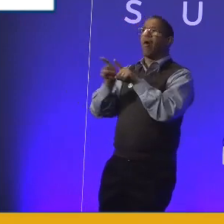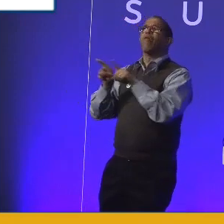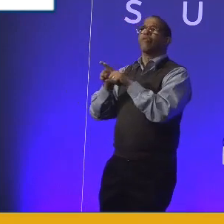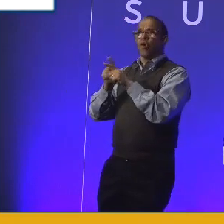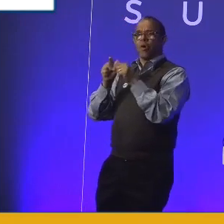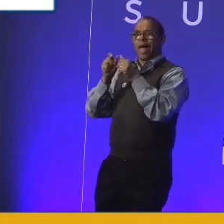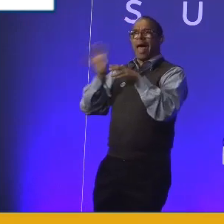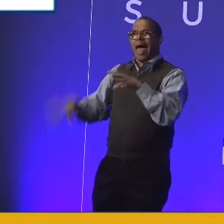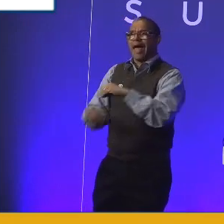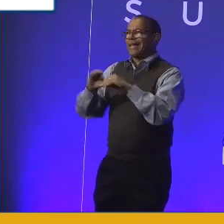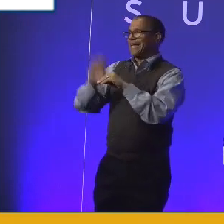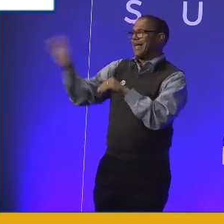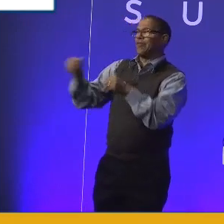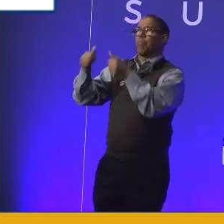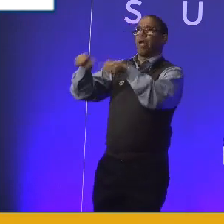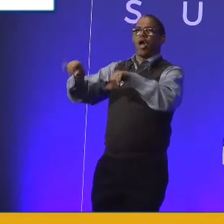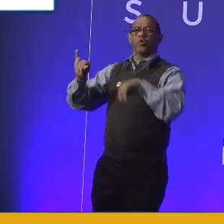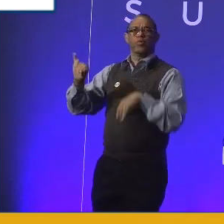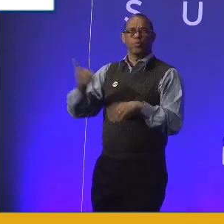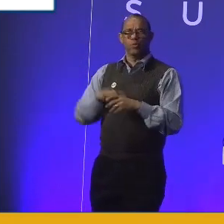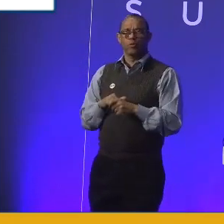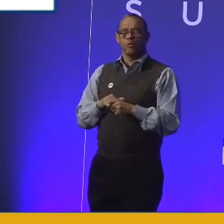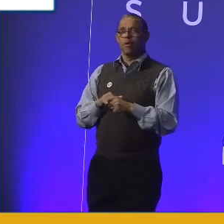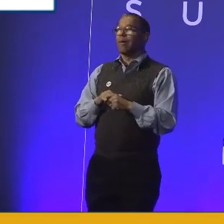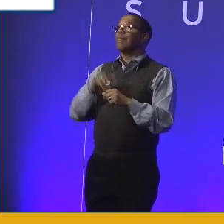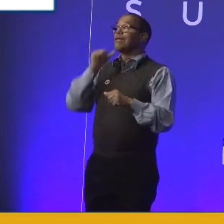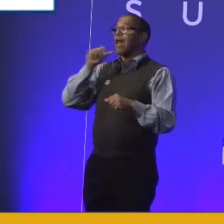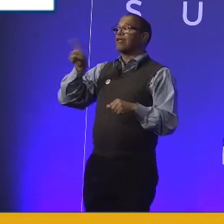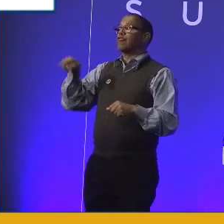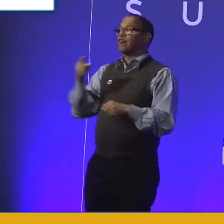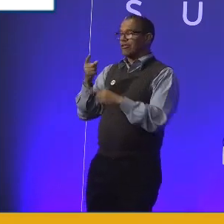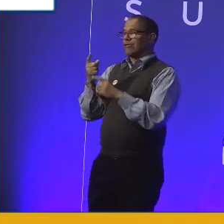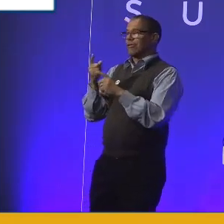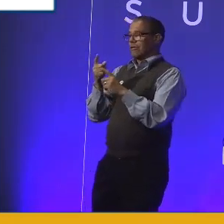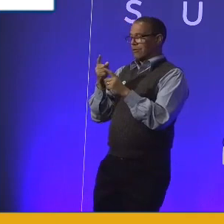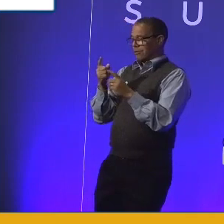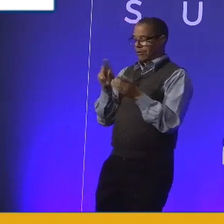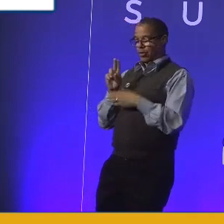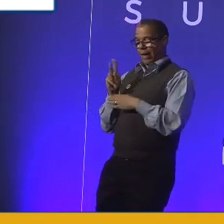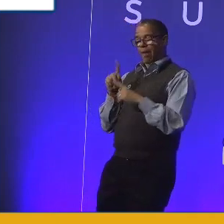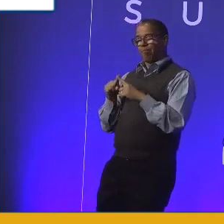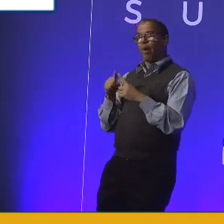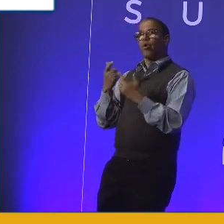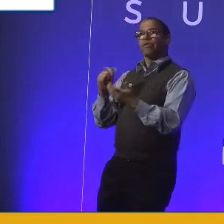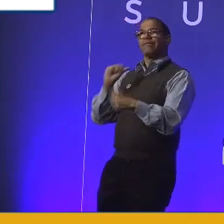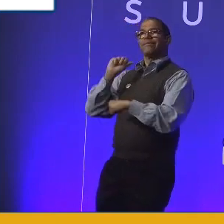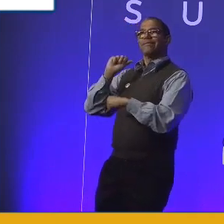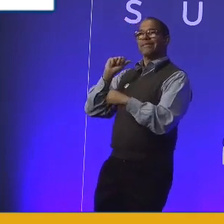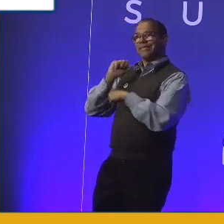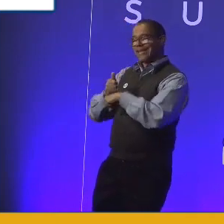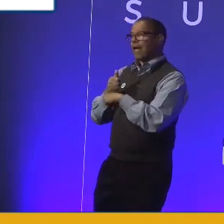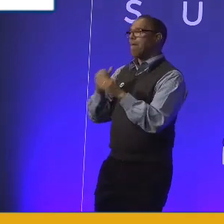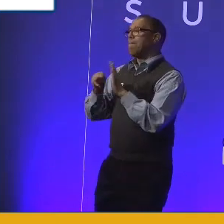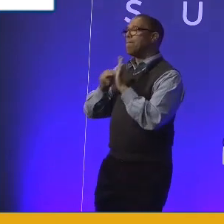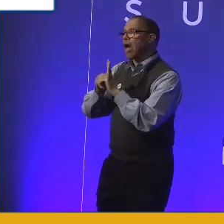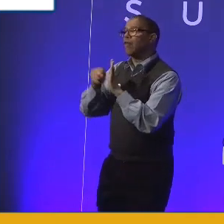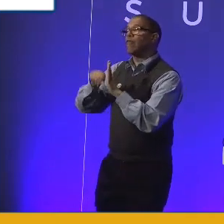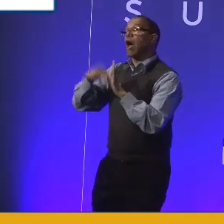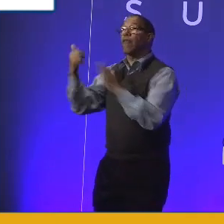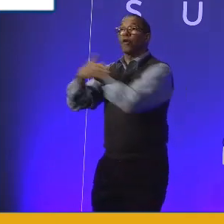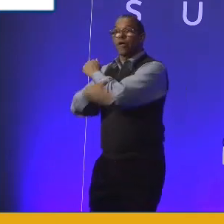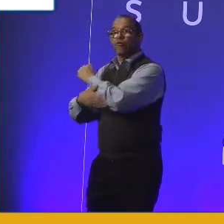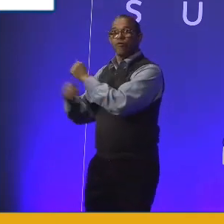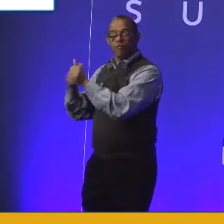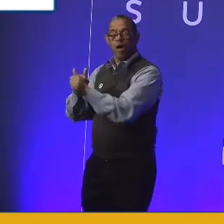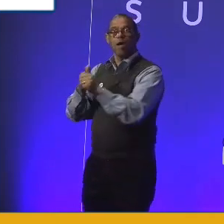But it wasn't that we wanted to just have UK impact. From the very start of this, what we're trying to do is set a model for others to follow. And this is why I'm so delighted to be here with you